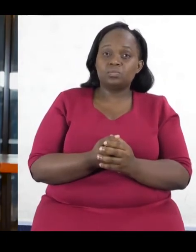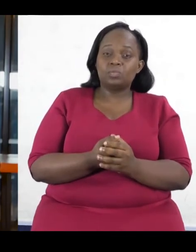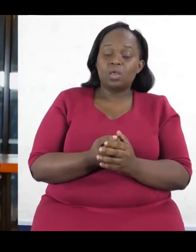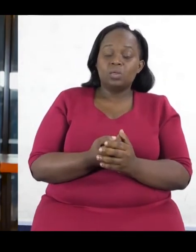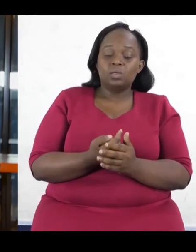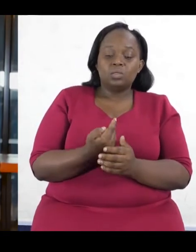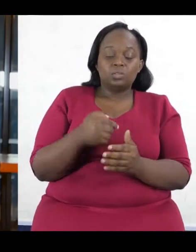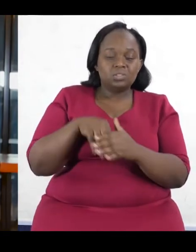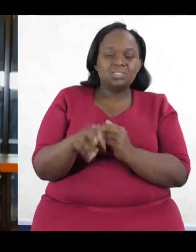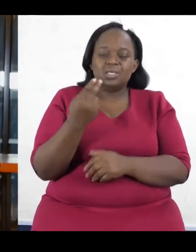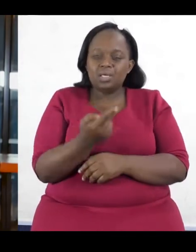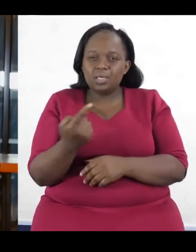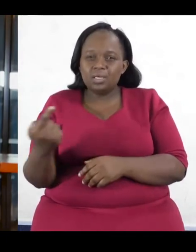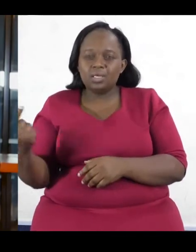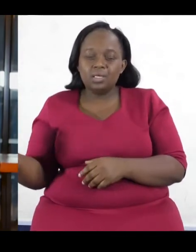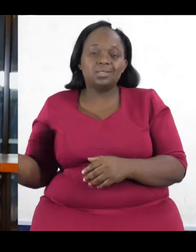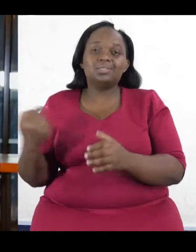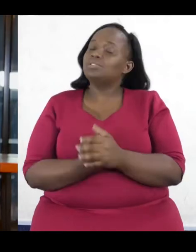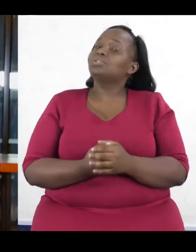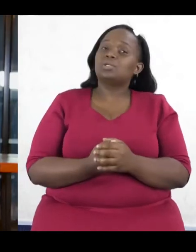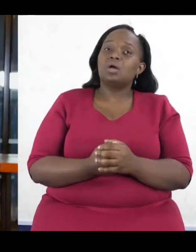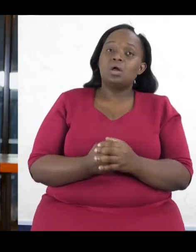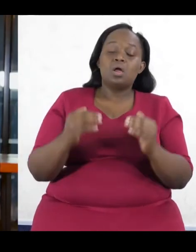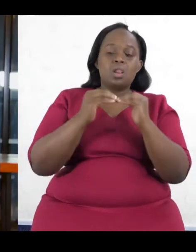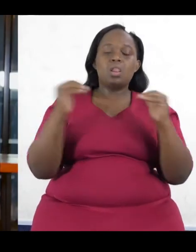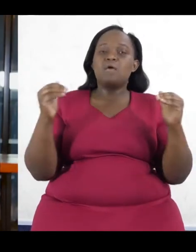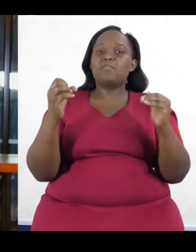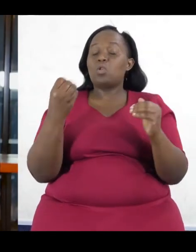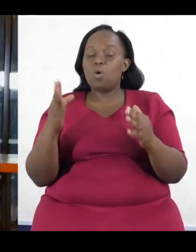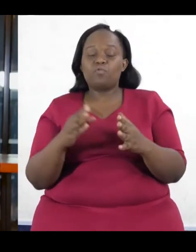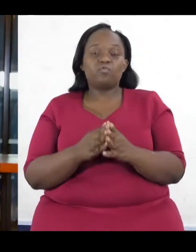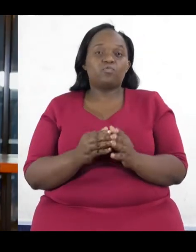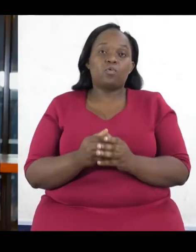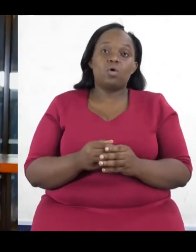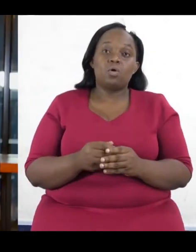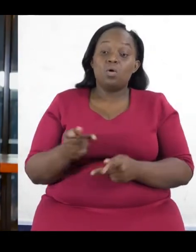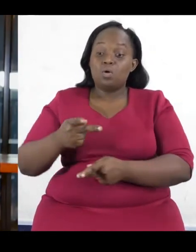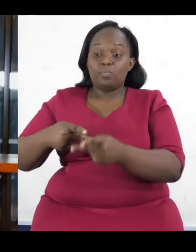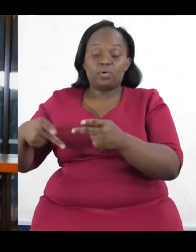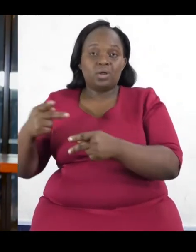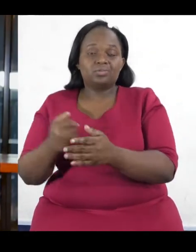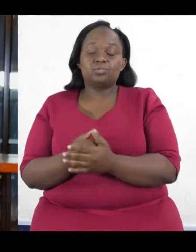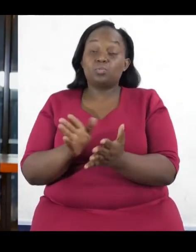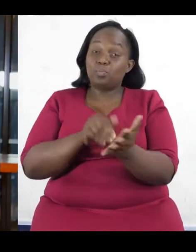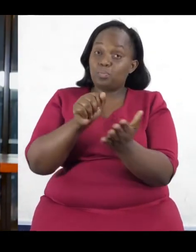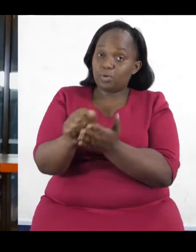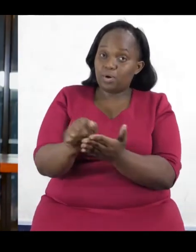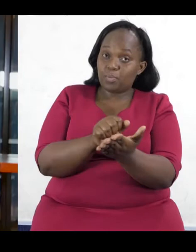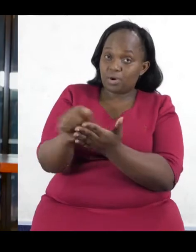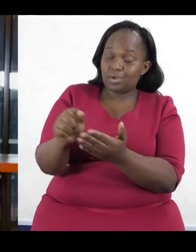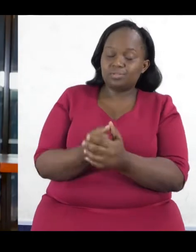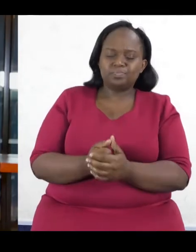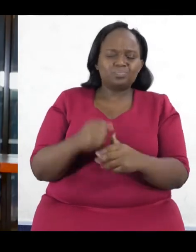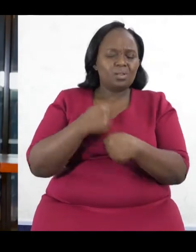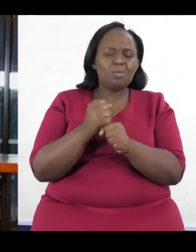of value chain, the value chain of food system, like at production level. How can we make sure that we